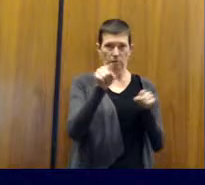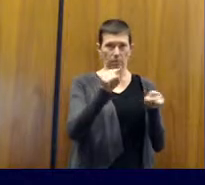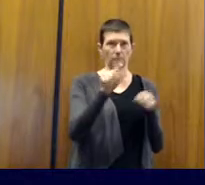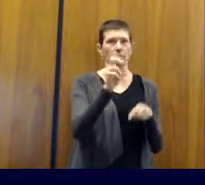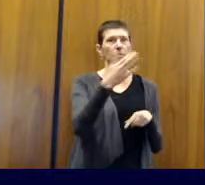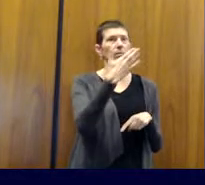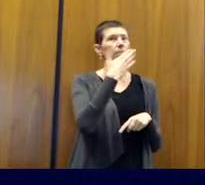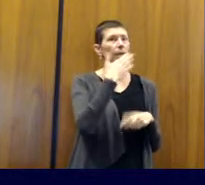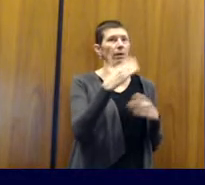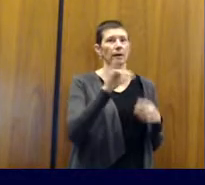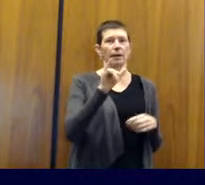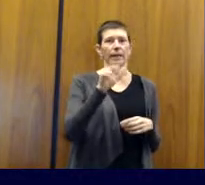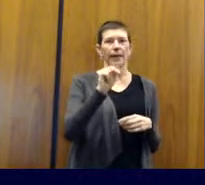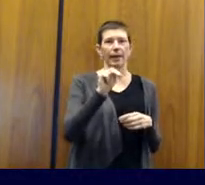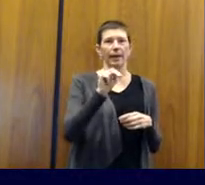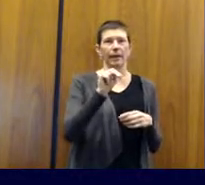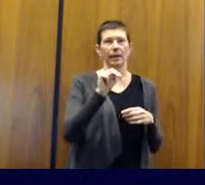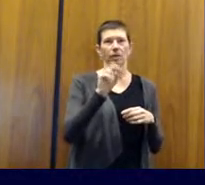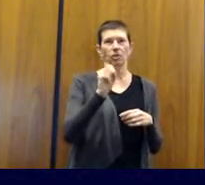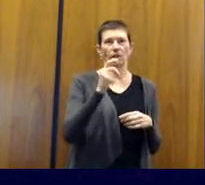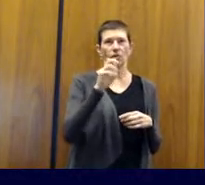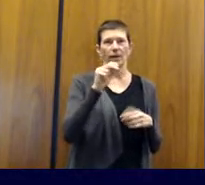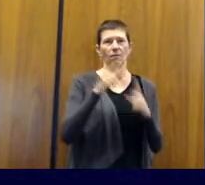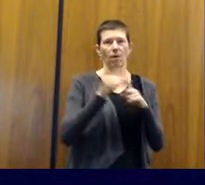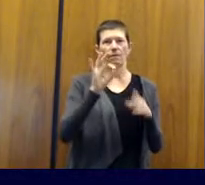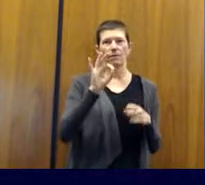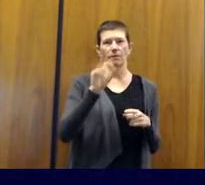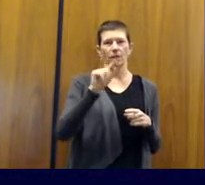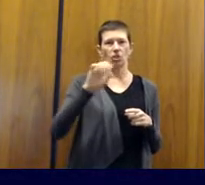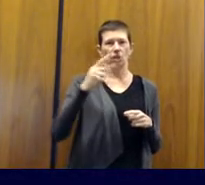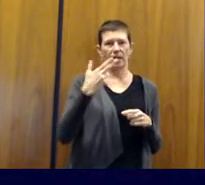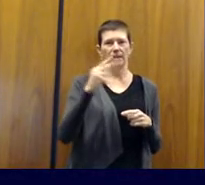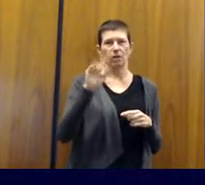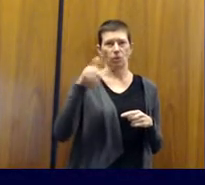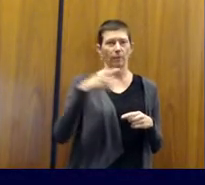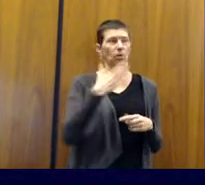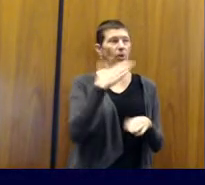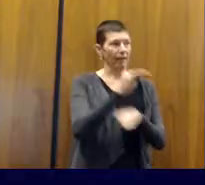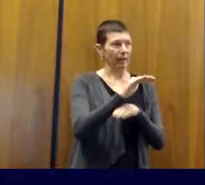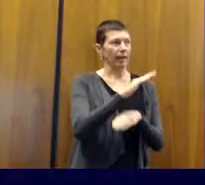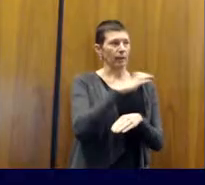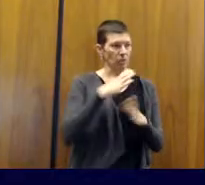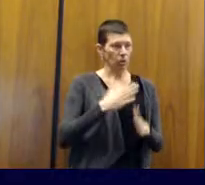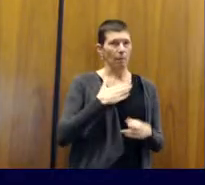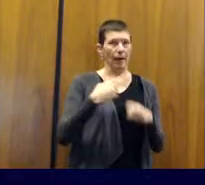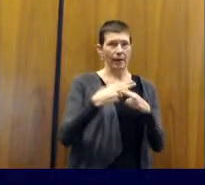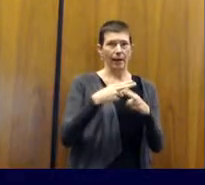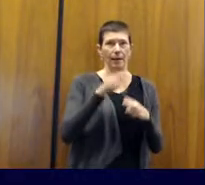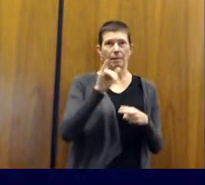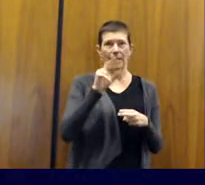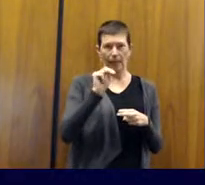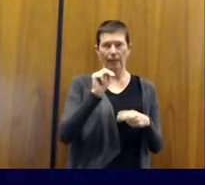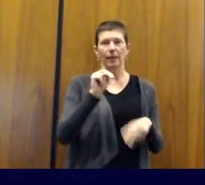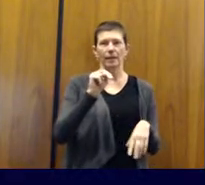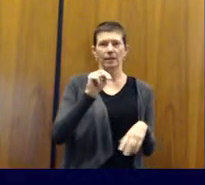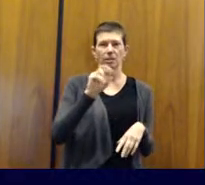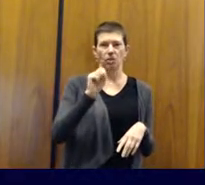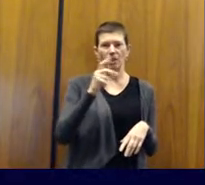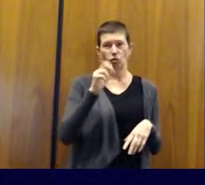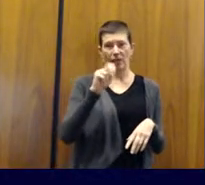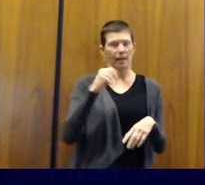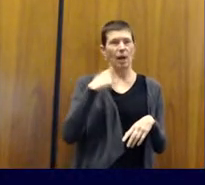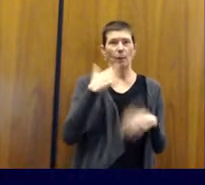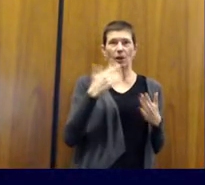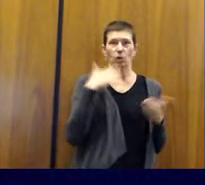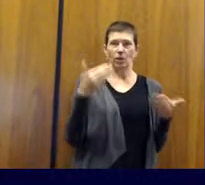Thank you very much. Ian Shetron, Flushing Township. Good evening, Commissioners. My name is Ian Shetron, and I'm here today